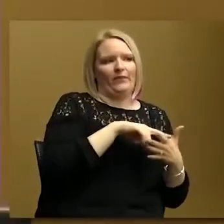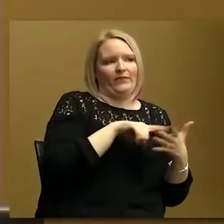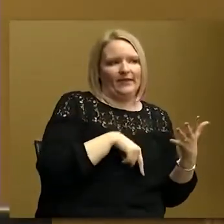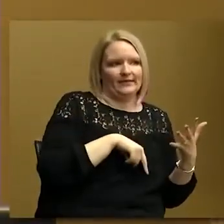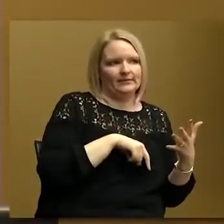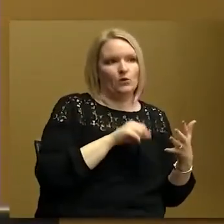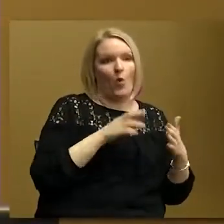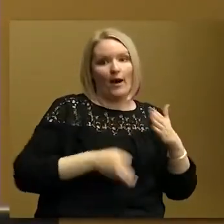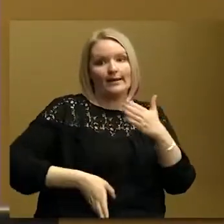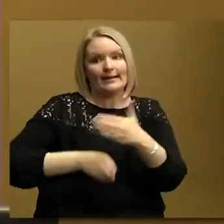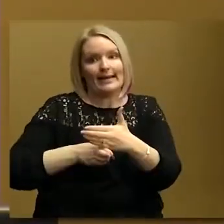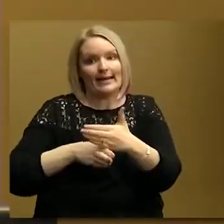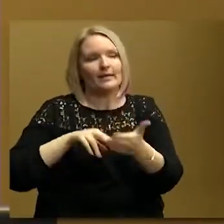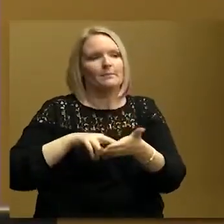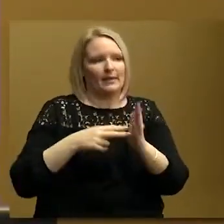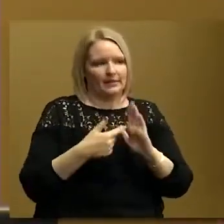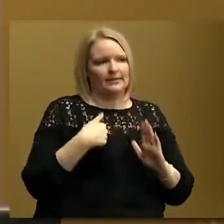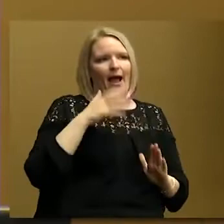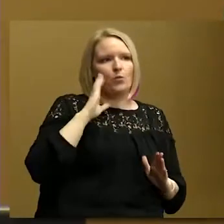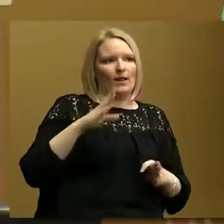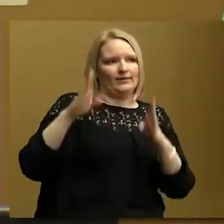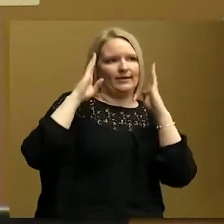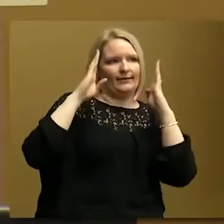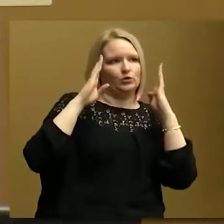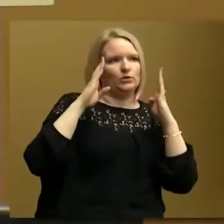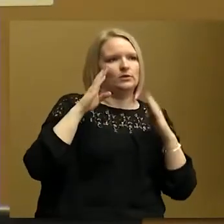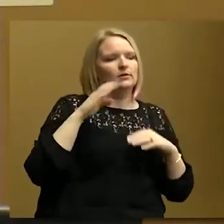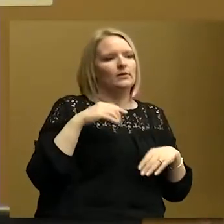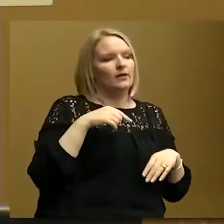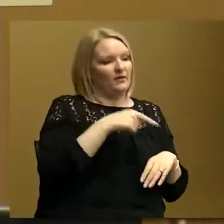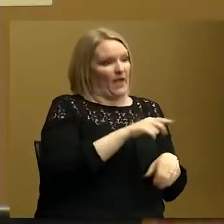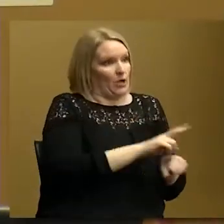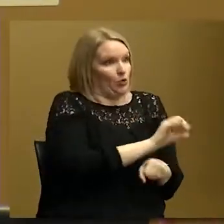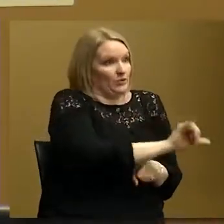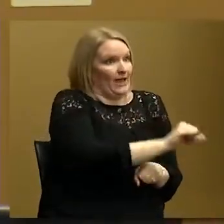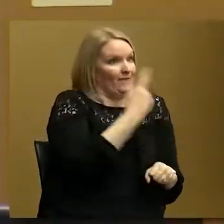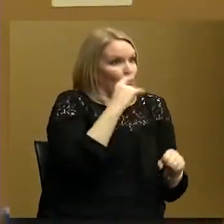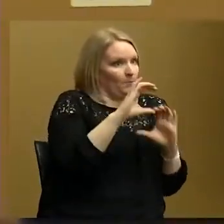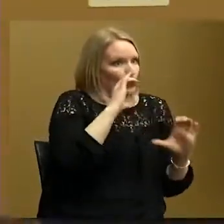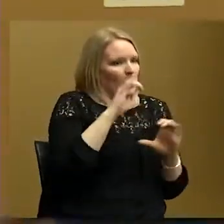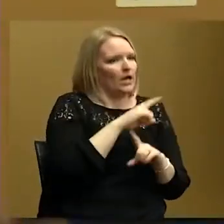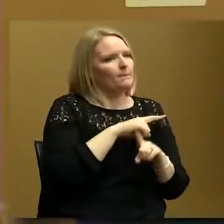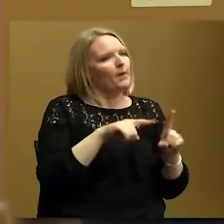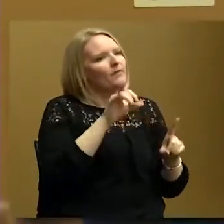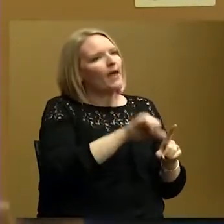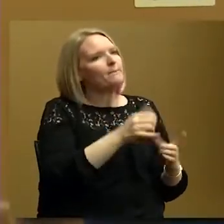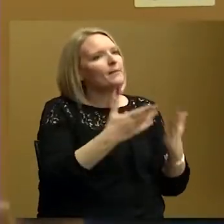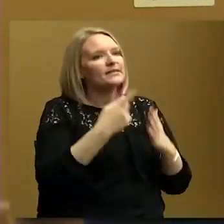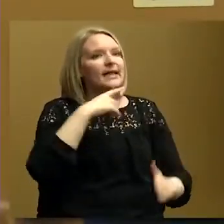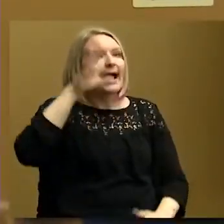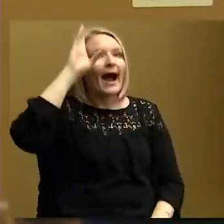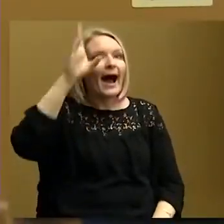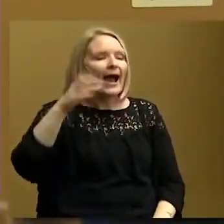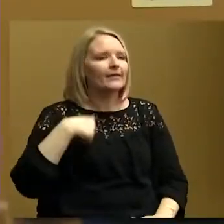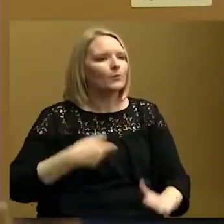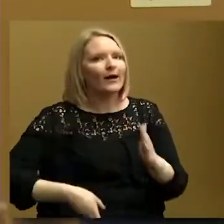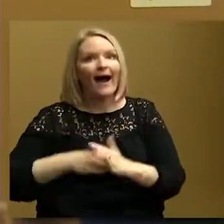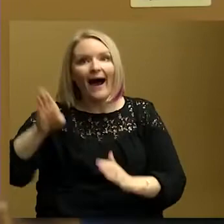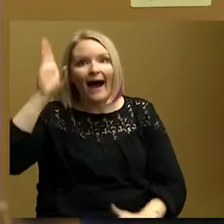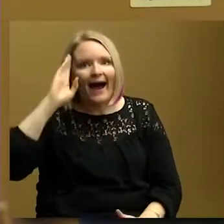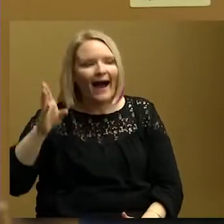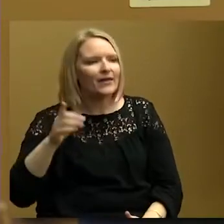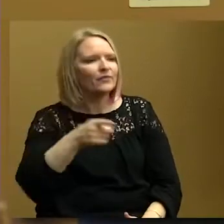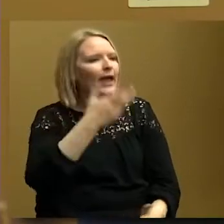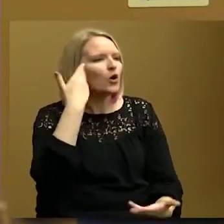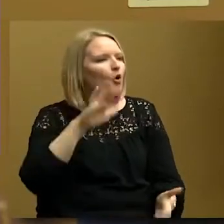them attention. So they use that, but that could be a greeting. They don't know how to